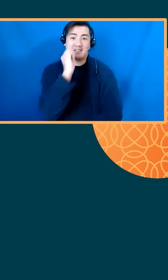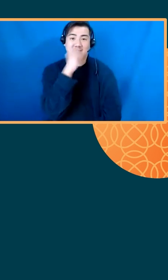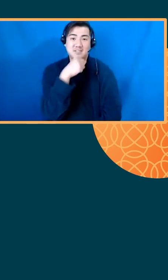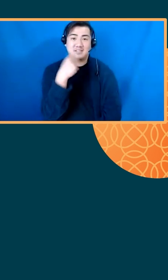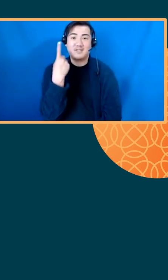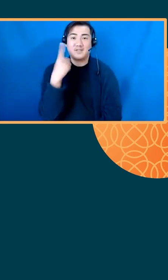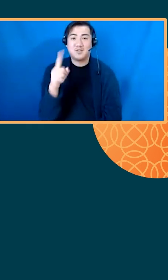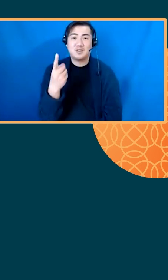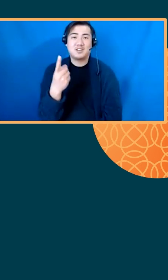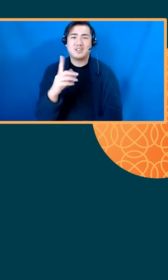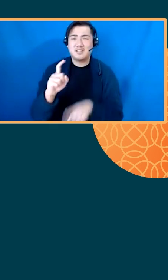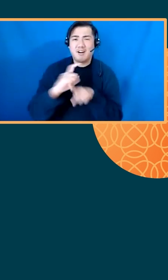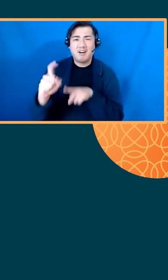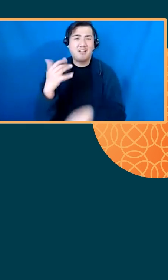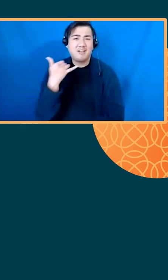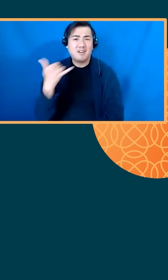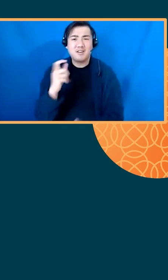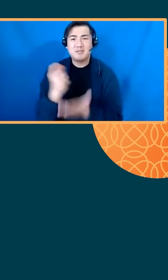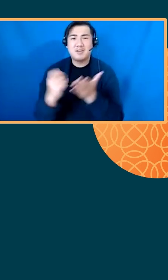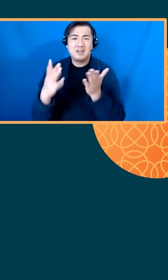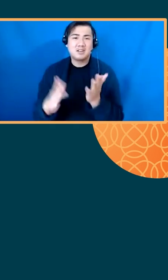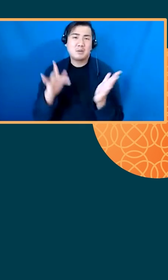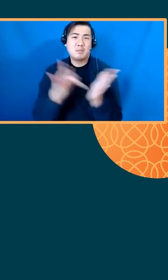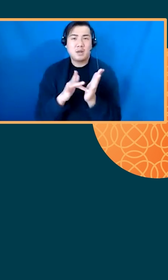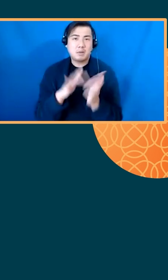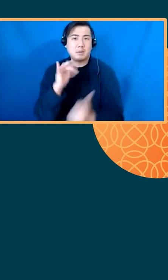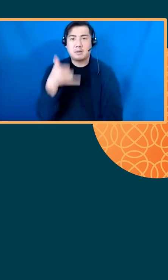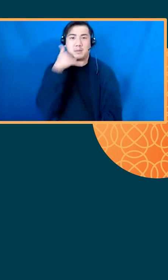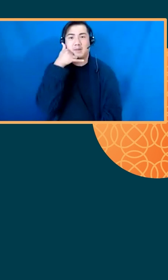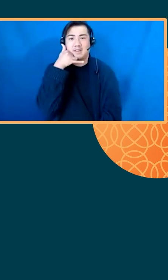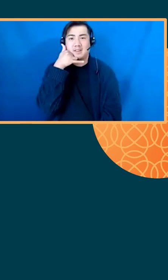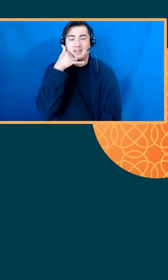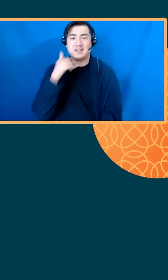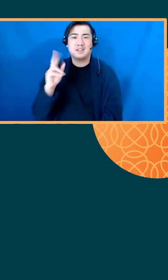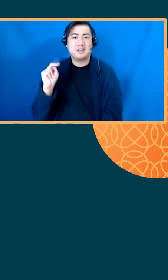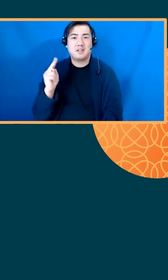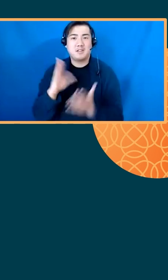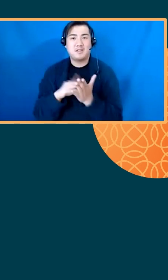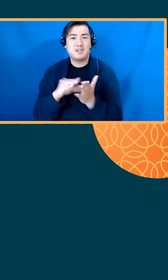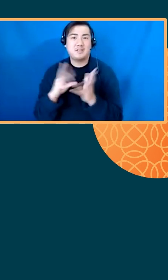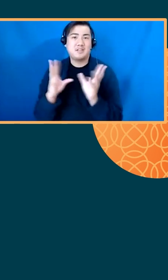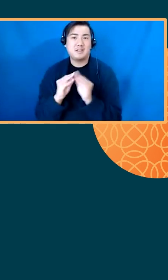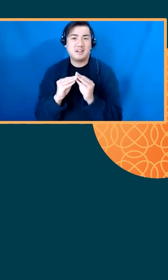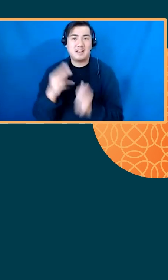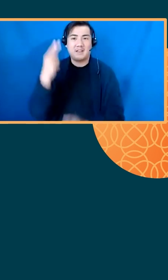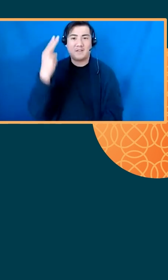Call your therapist. Get them on speed dial from now on. After Unlearning every Wednesday.